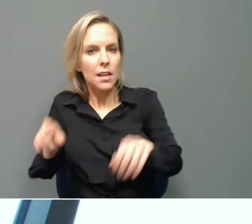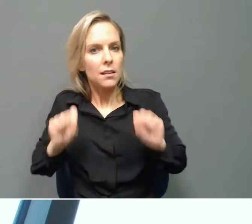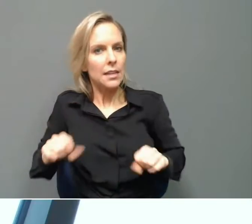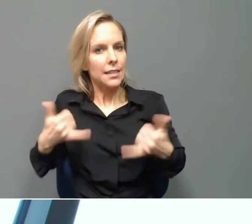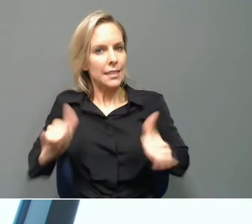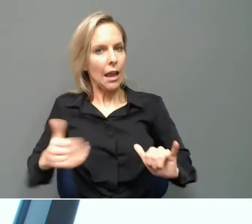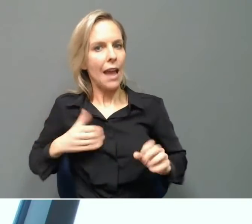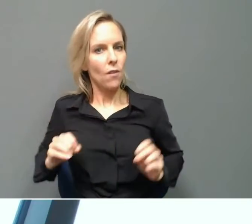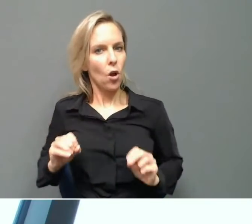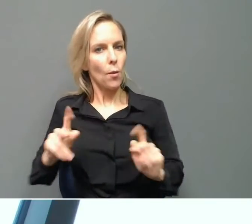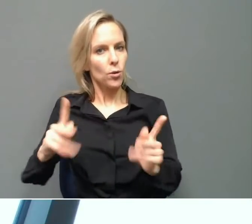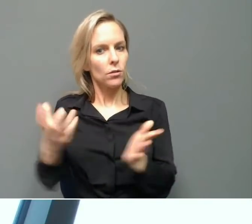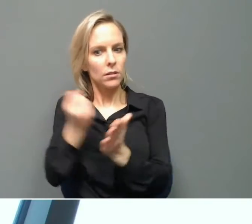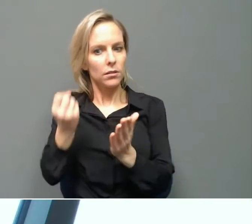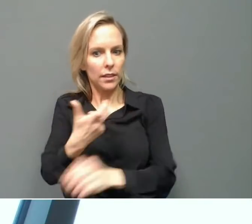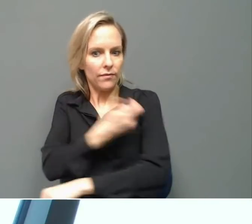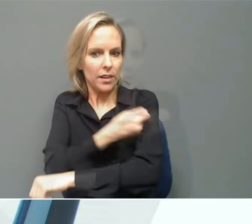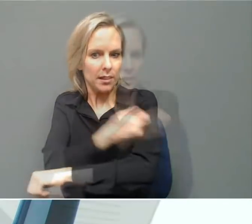opportunity.